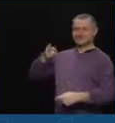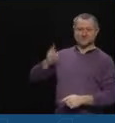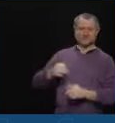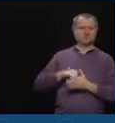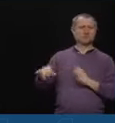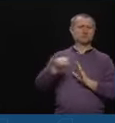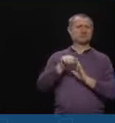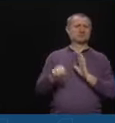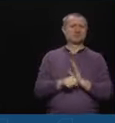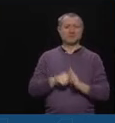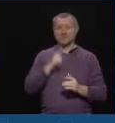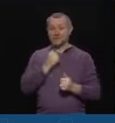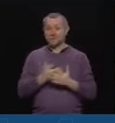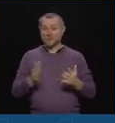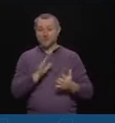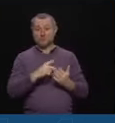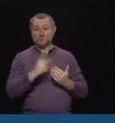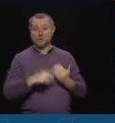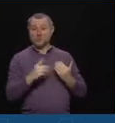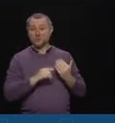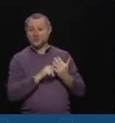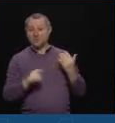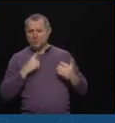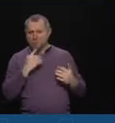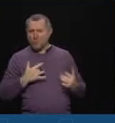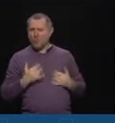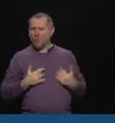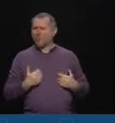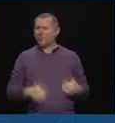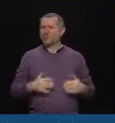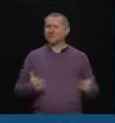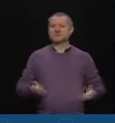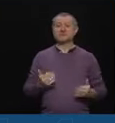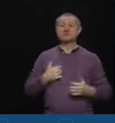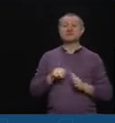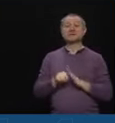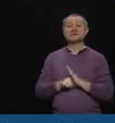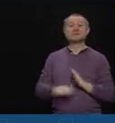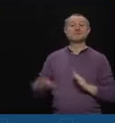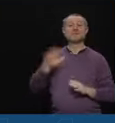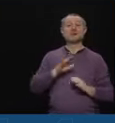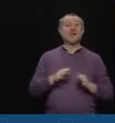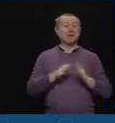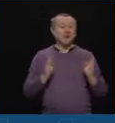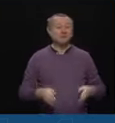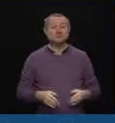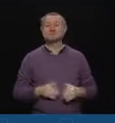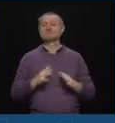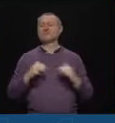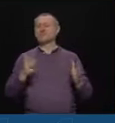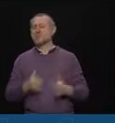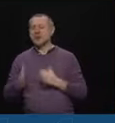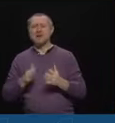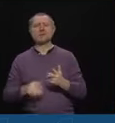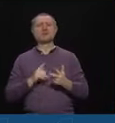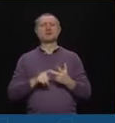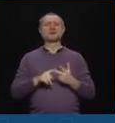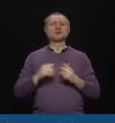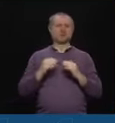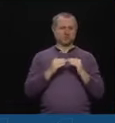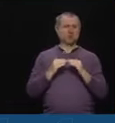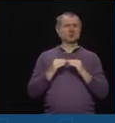we are all excited about in Newburgh and around the state, about housing initiatives that she has, fair, decent